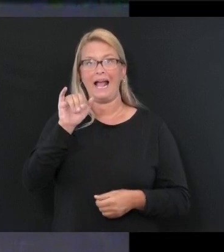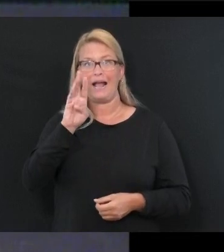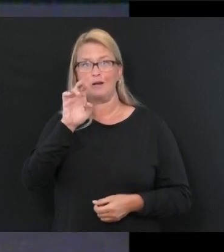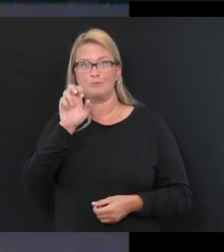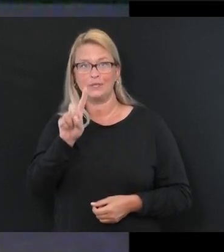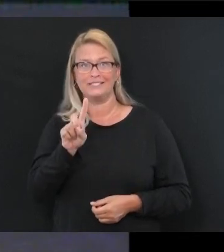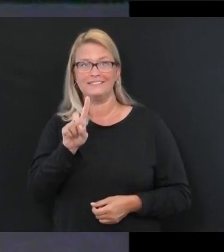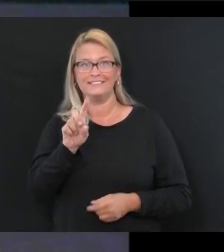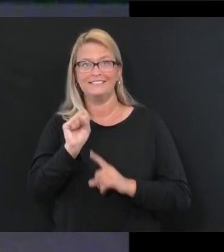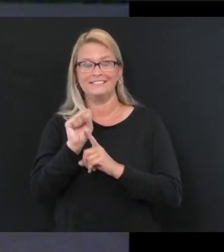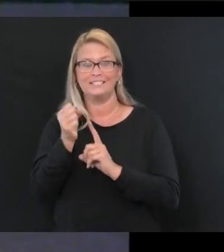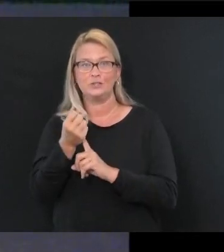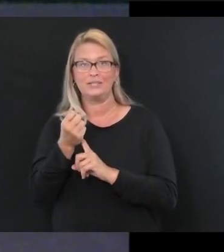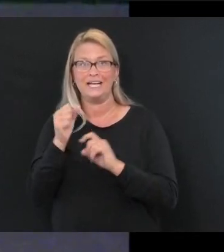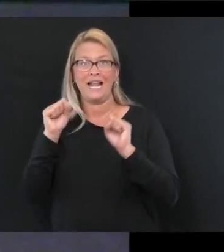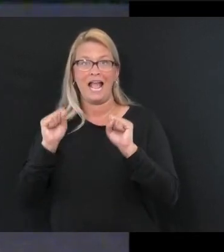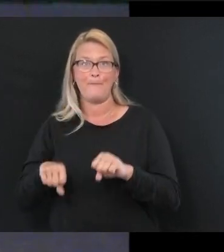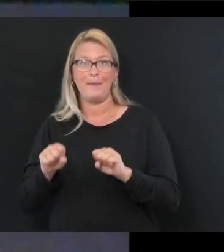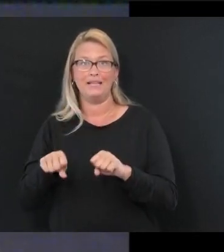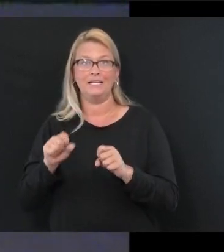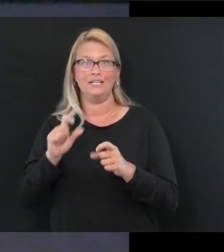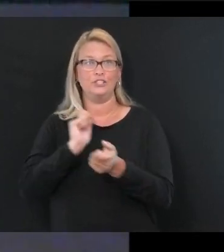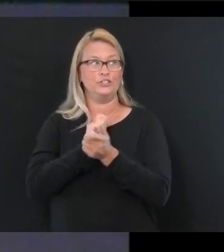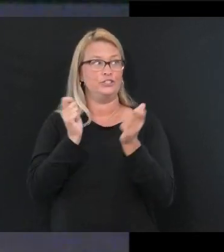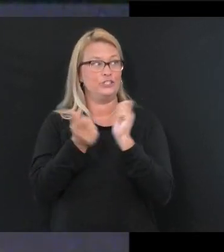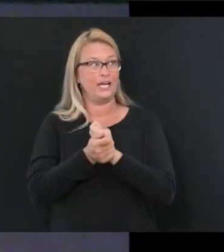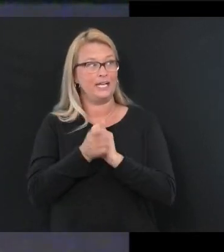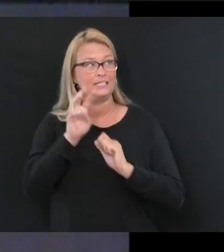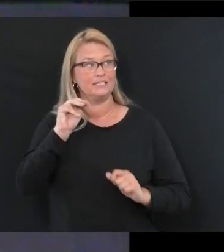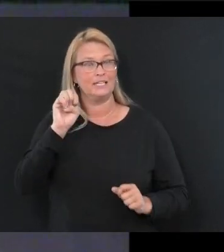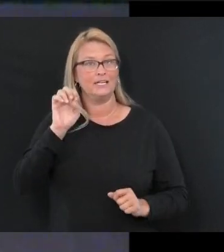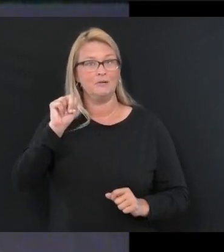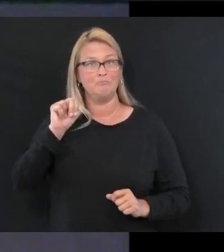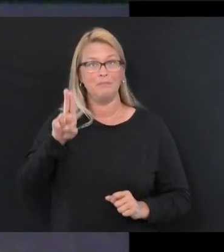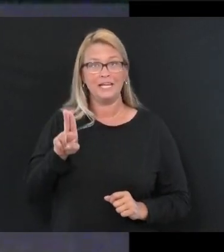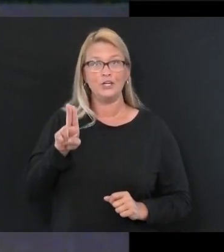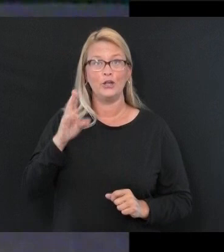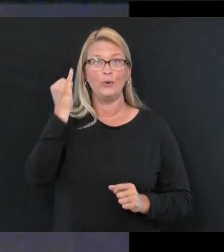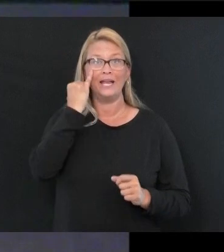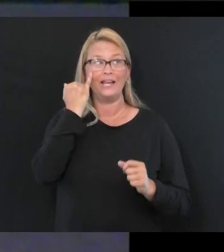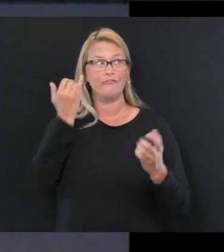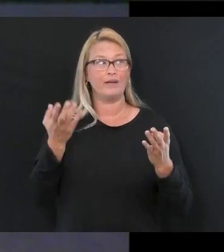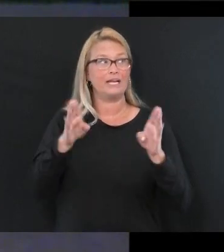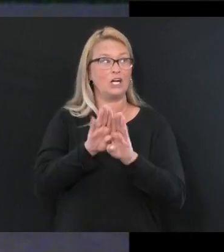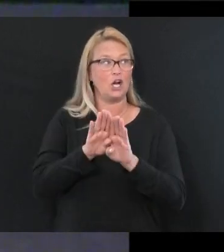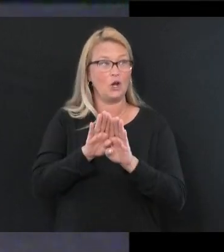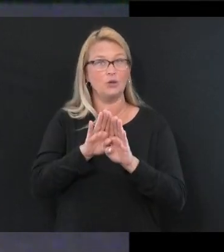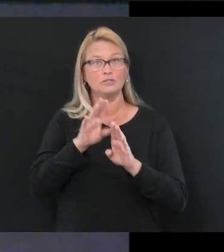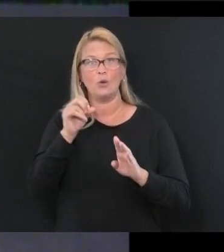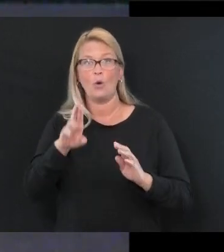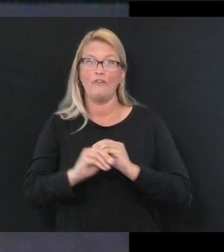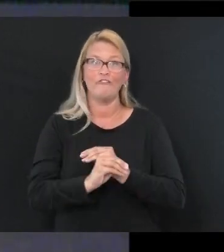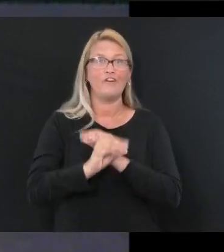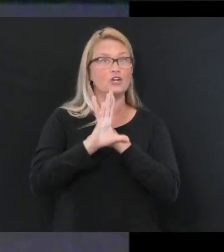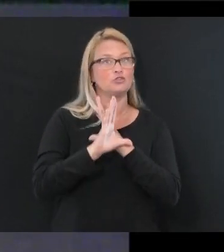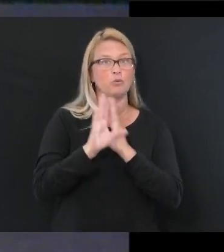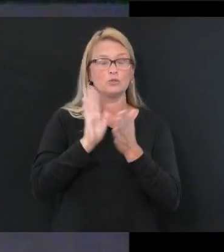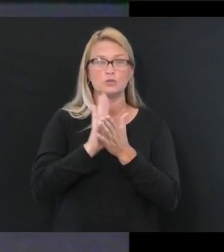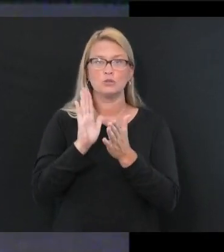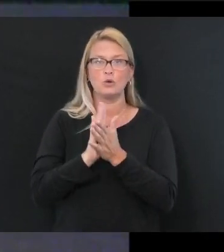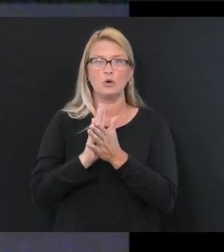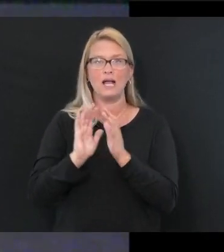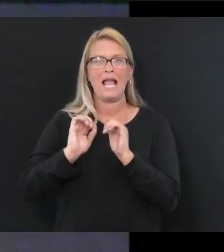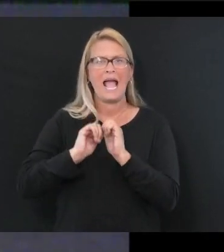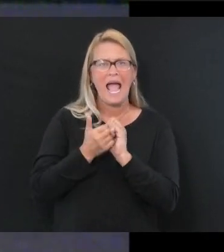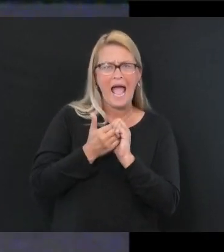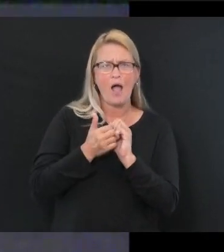the ability to switch menus if there is a shutdown and going to all virtual. How is that being